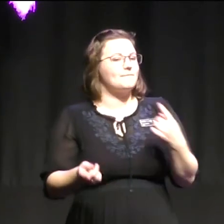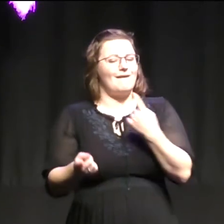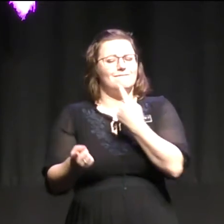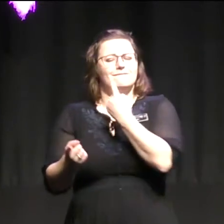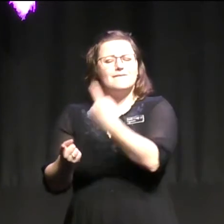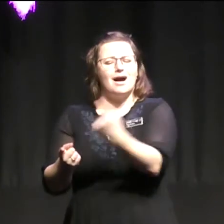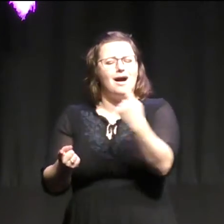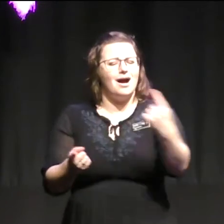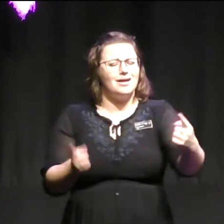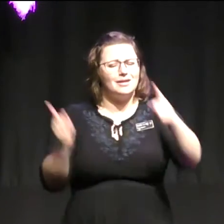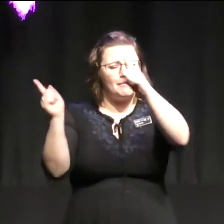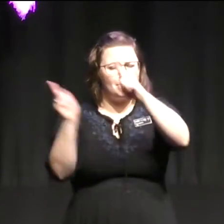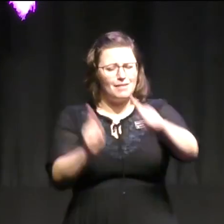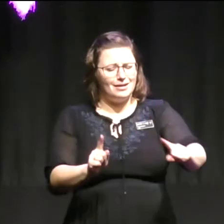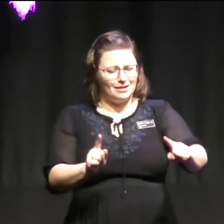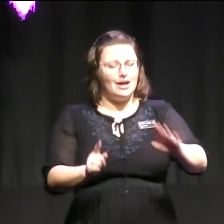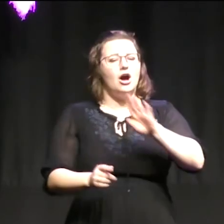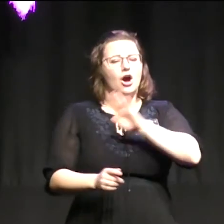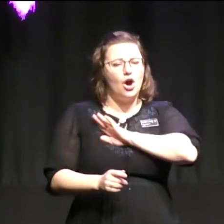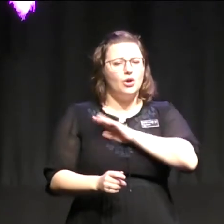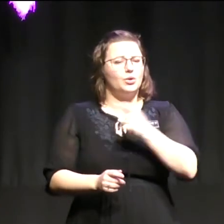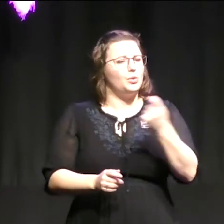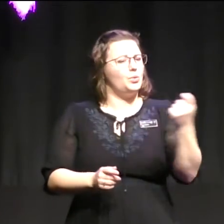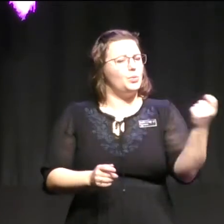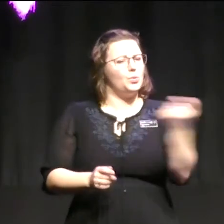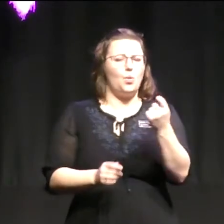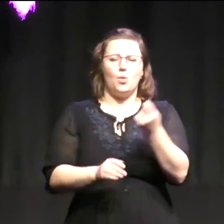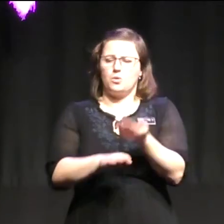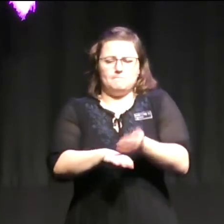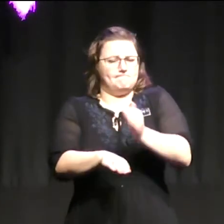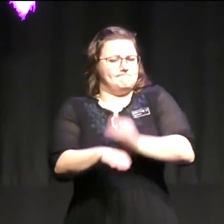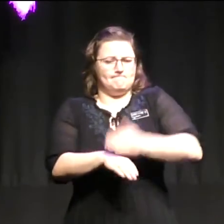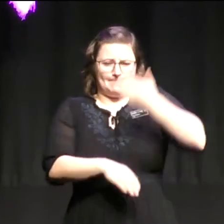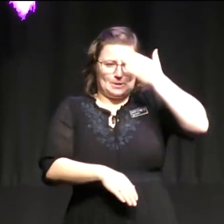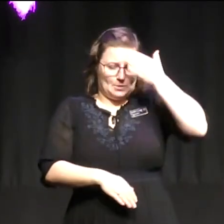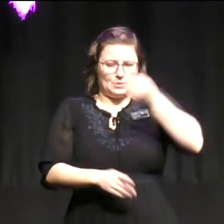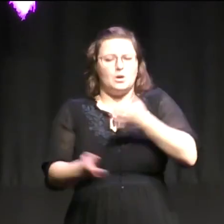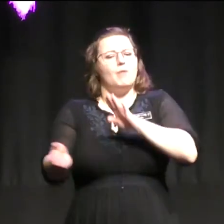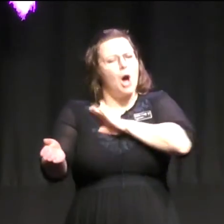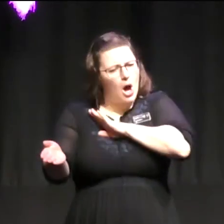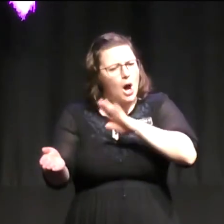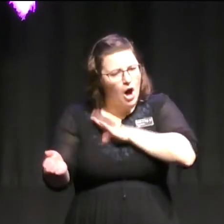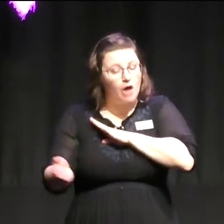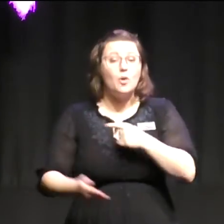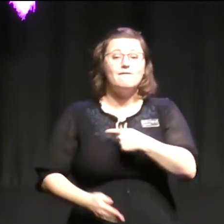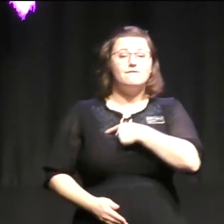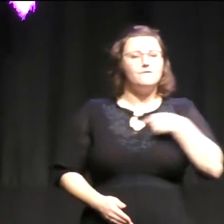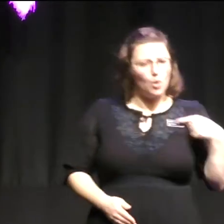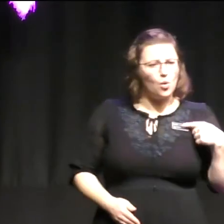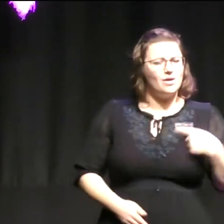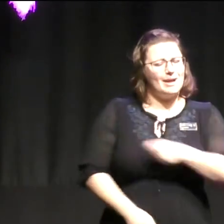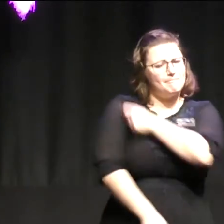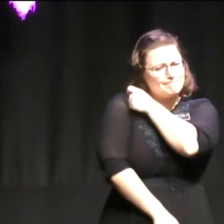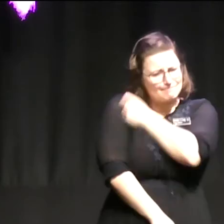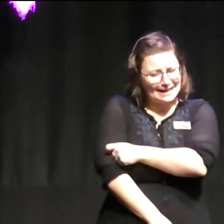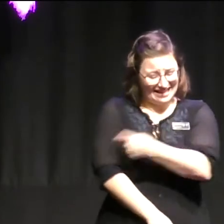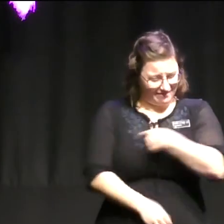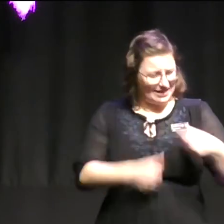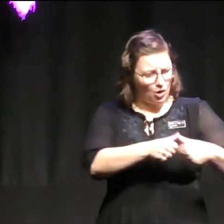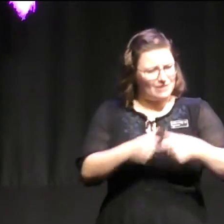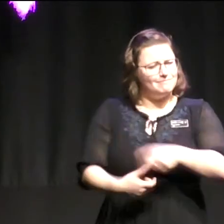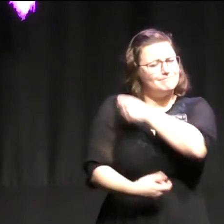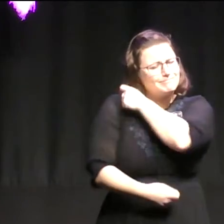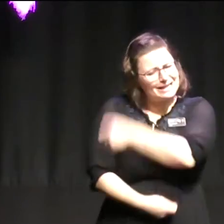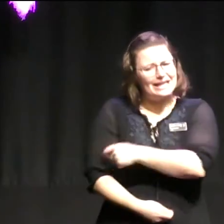every human being has some or the other skill, and it's our responsibility as an